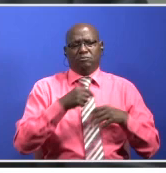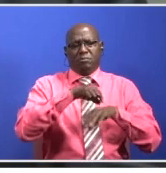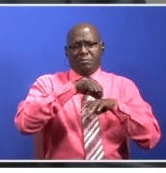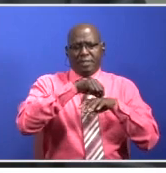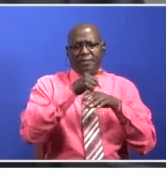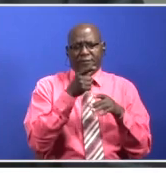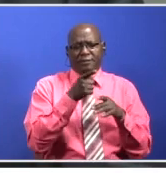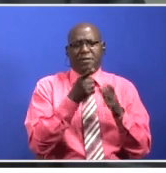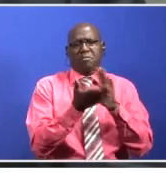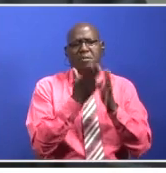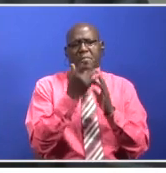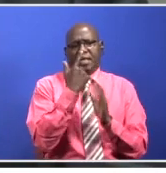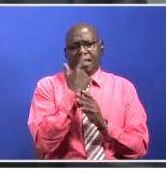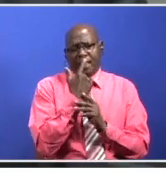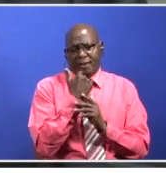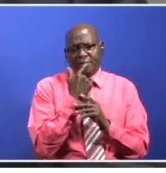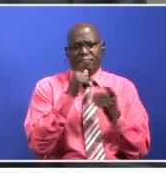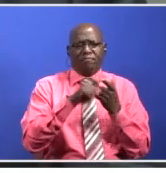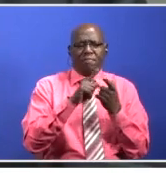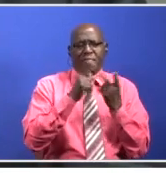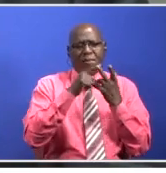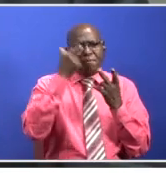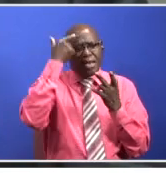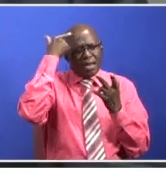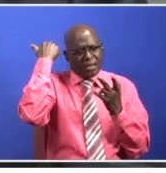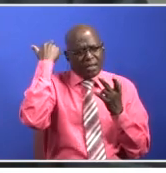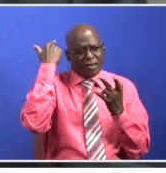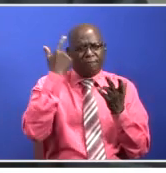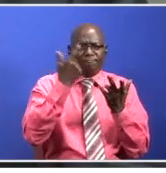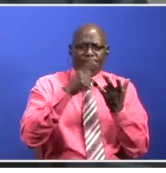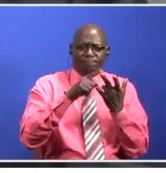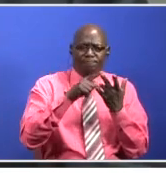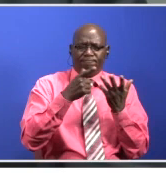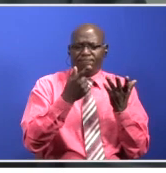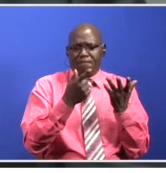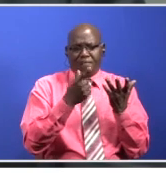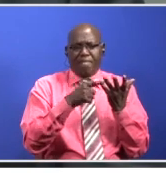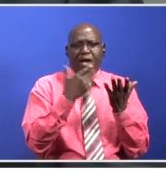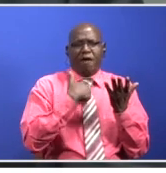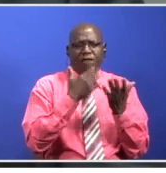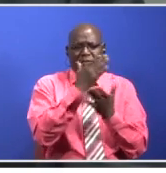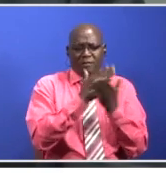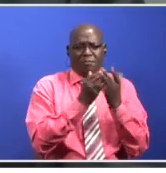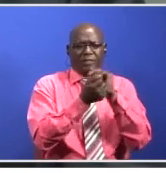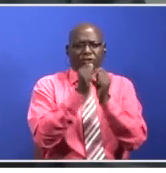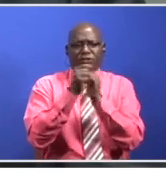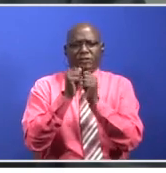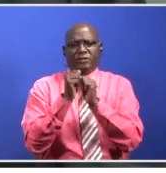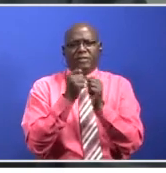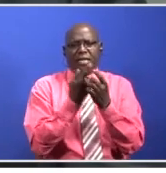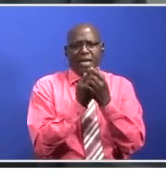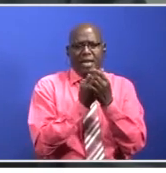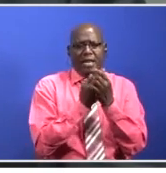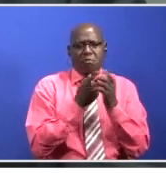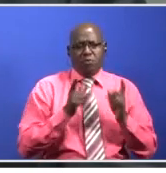become maybe reddish or a bit darkened. They may have some changes on the nipple. The nipple may